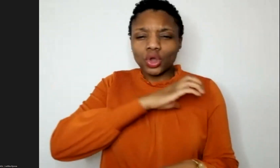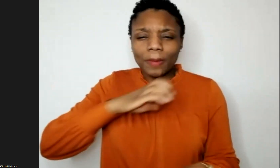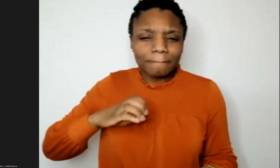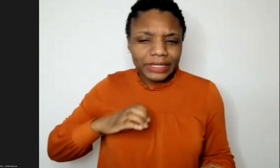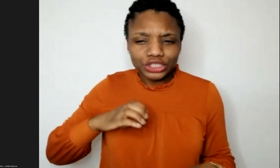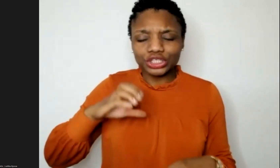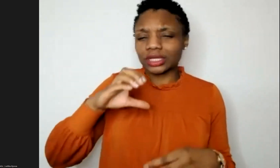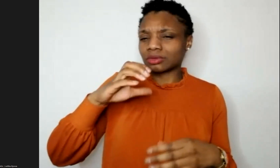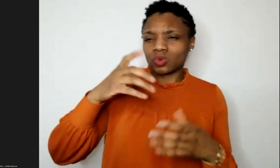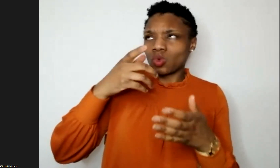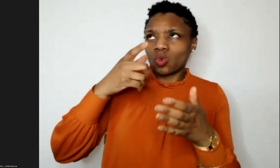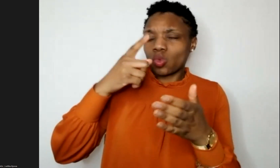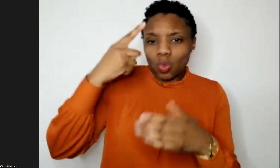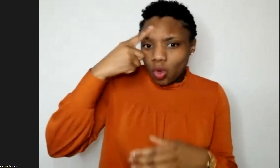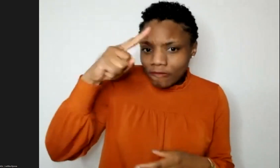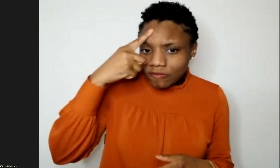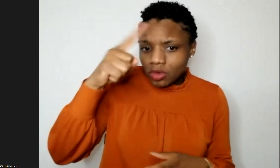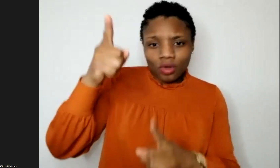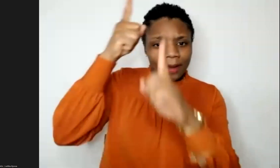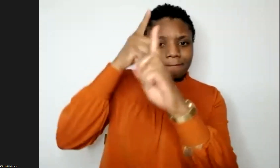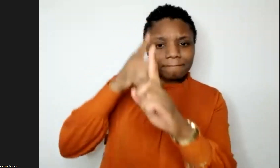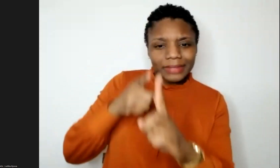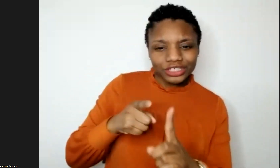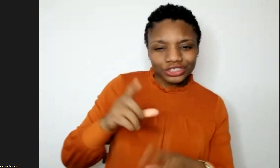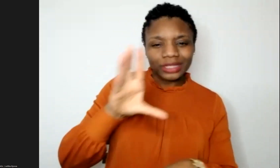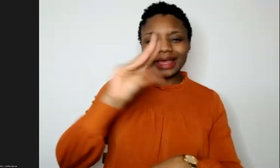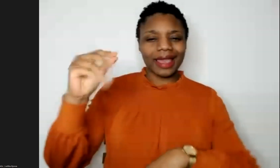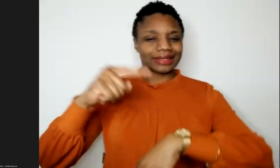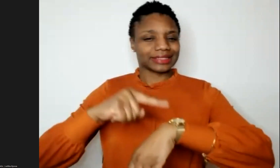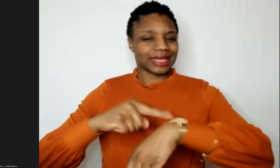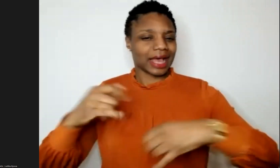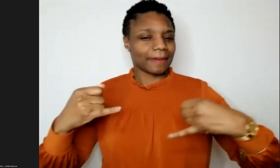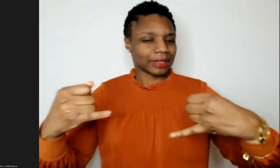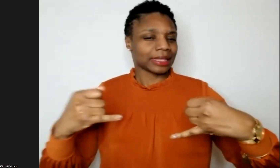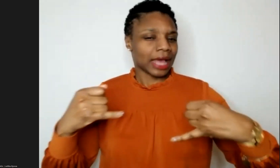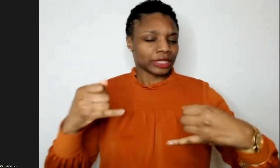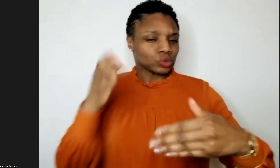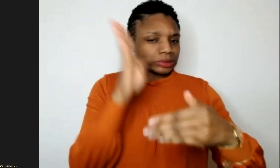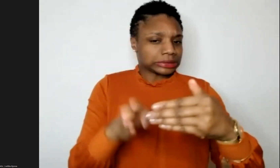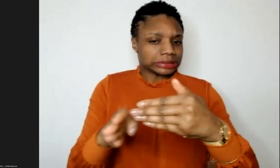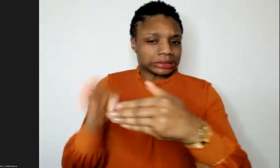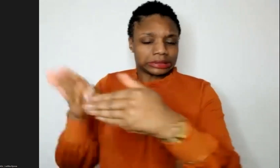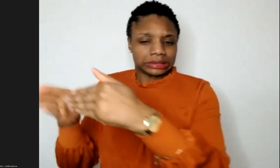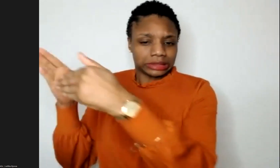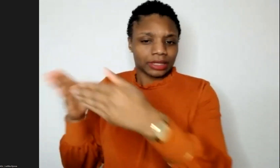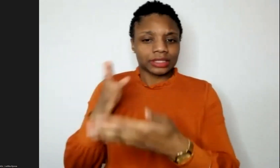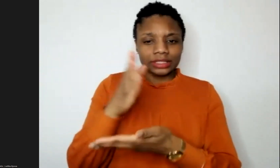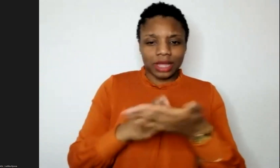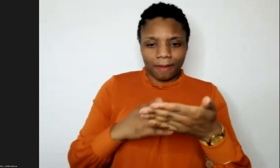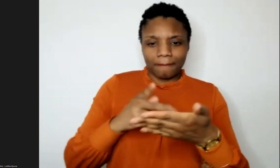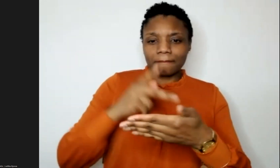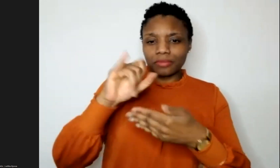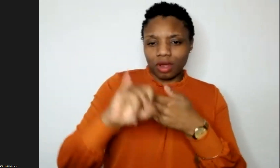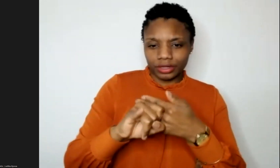what the timeline is for completing some of the tasks that are before us. So for those of you who